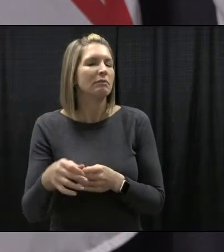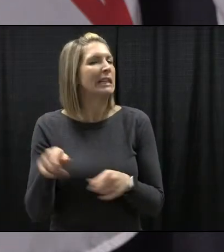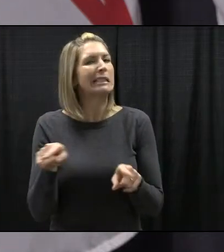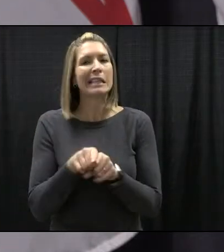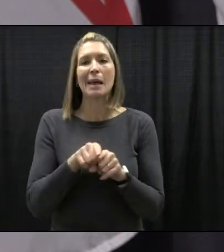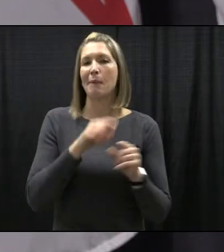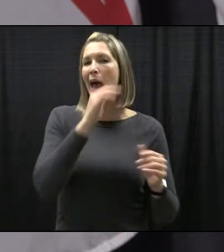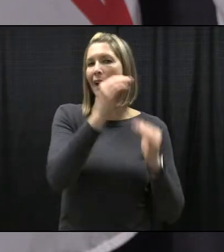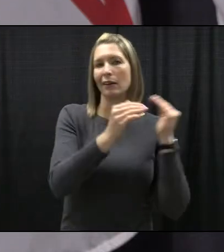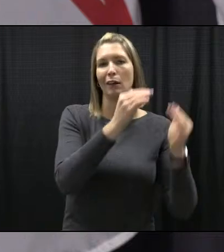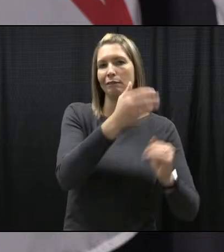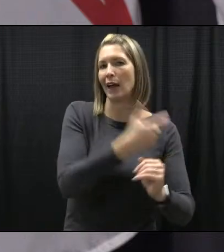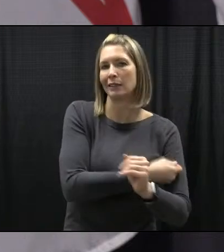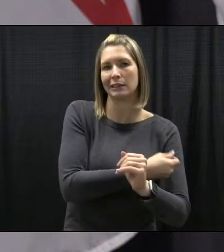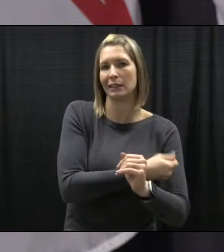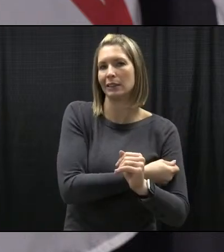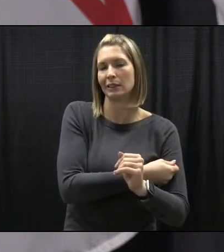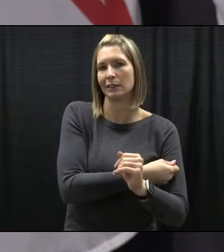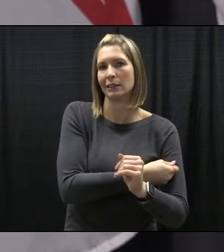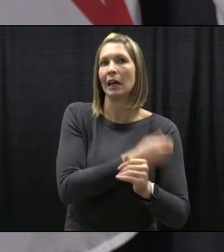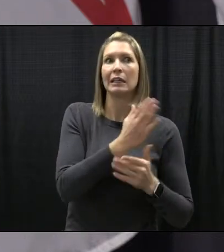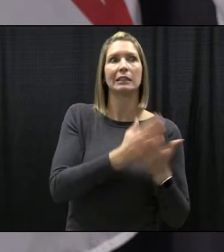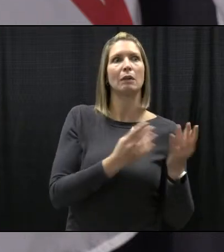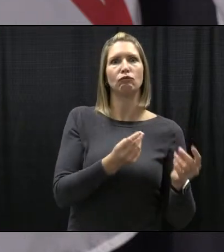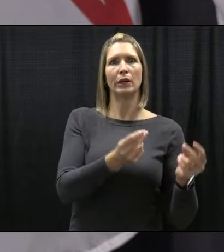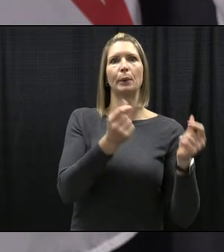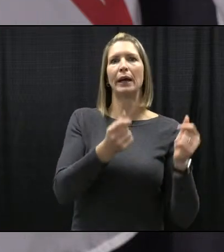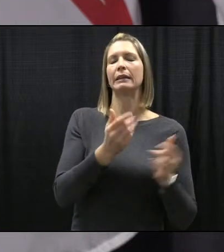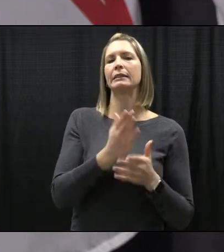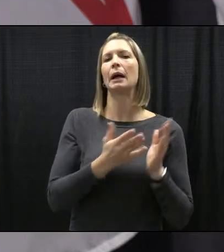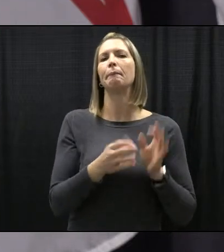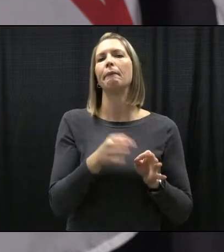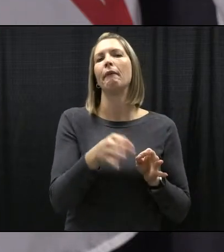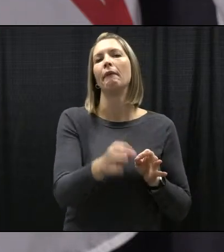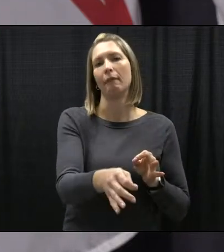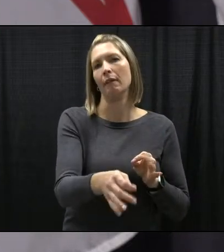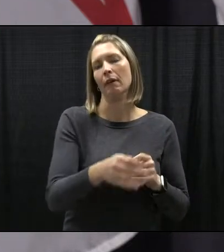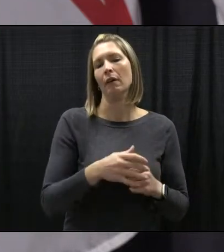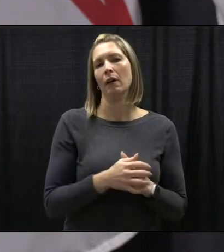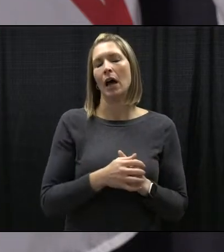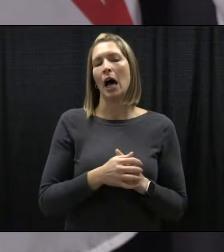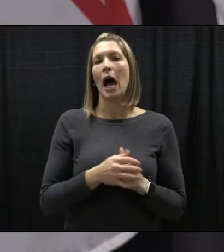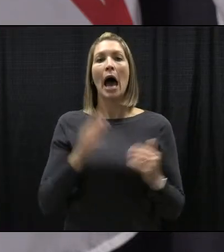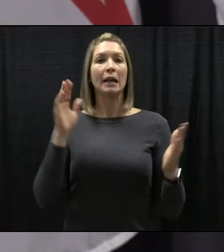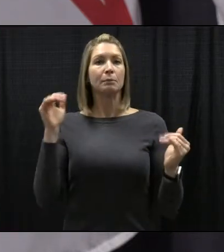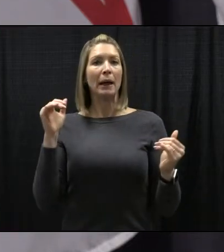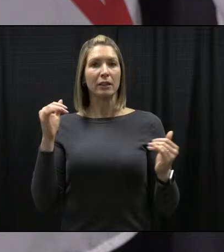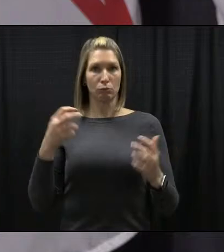time. So I don't anticipate that there will be any issues in that regard.